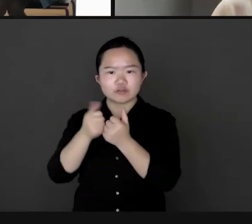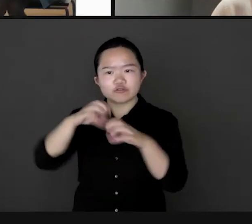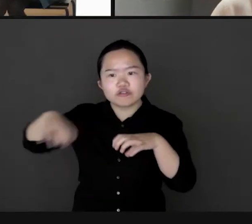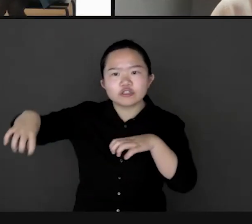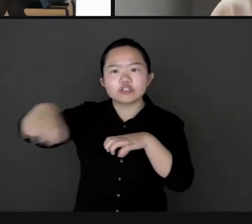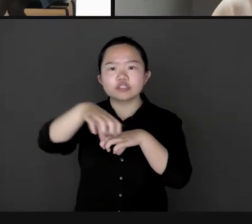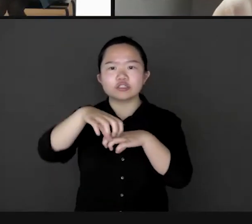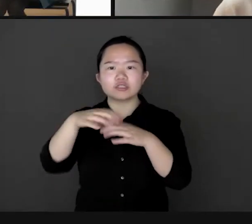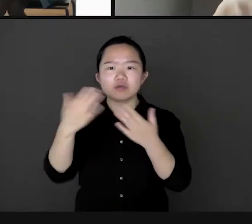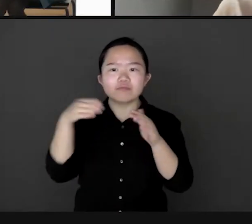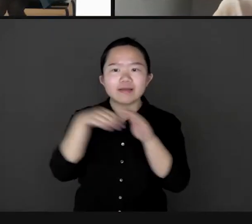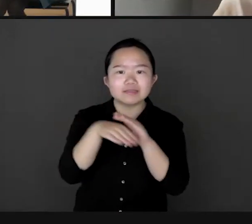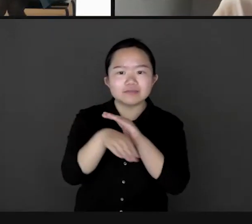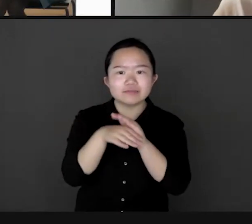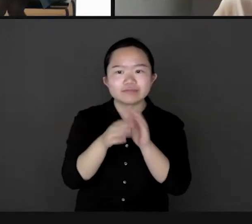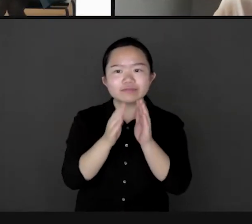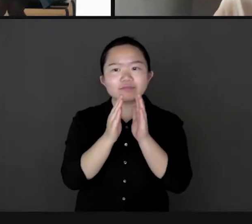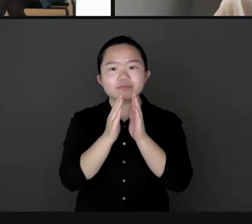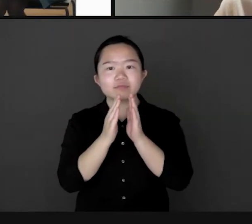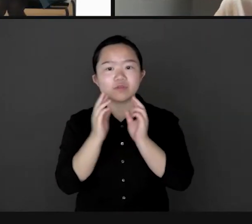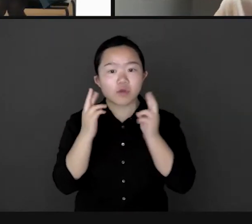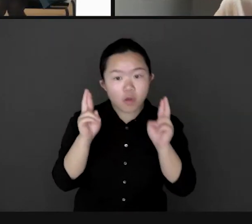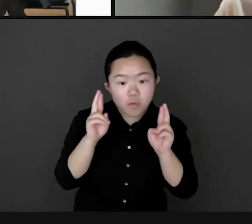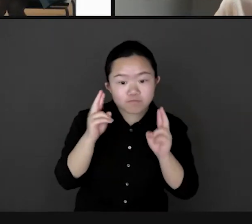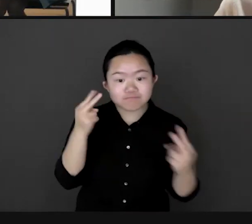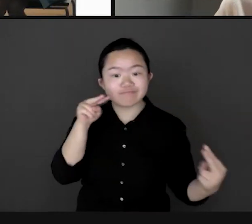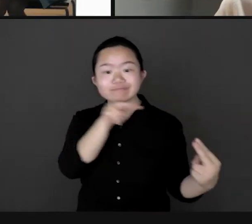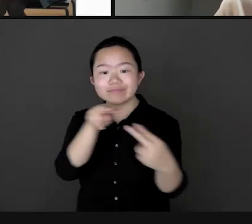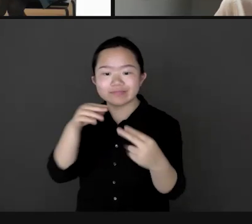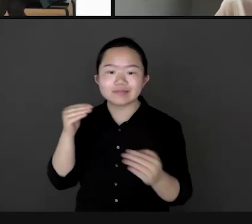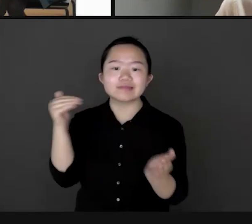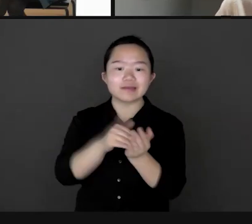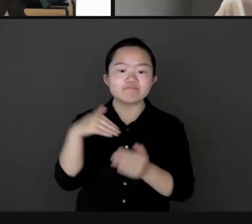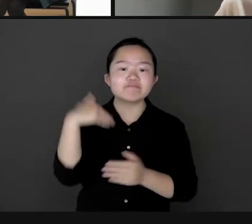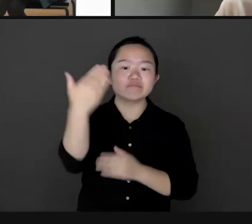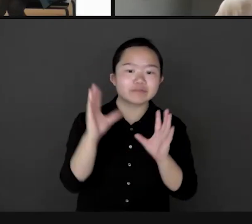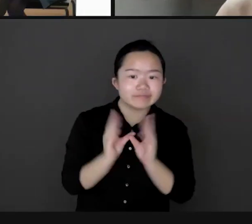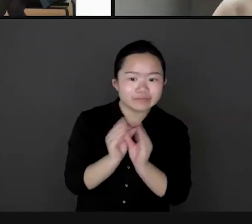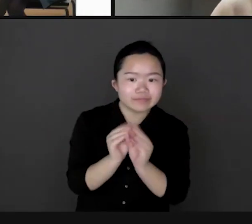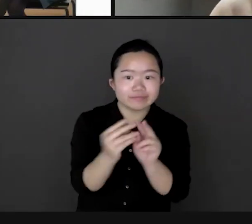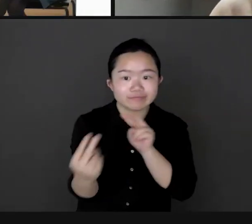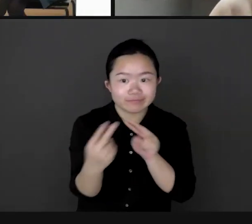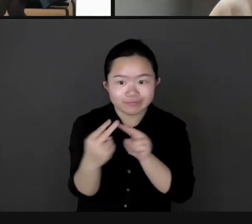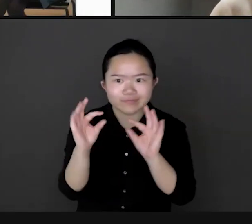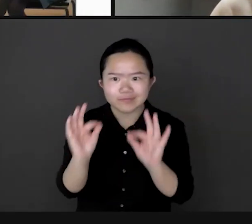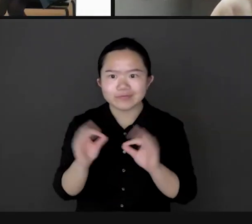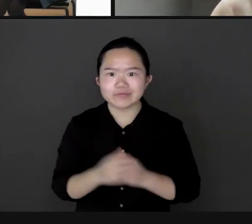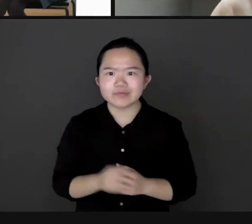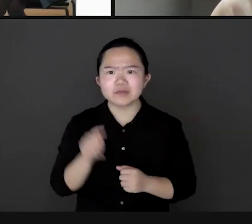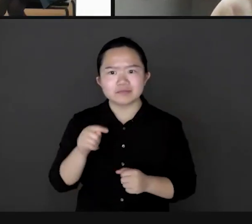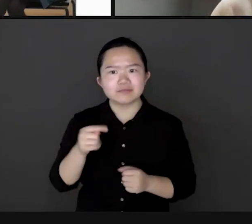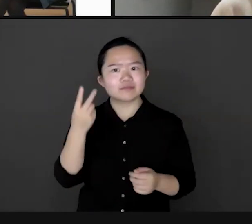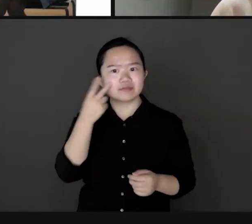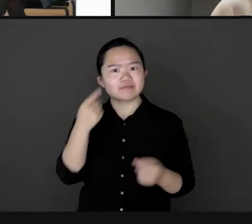are the broad lines. There's a lot more detail, but I think you're not so much interested in the detail. No, I think, do you want me to say a few